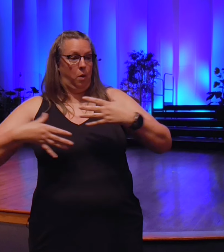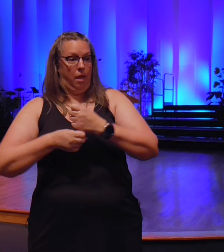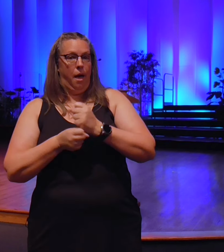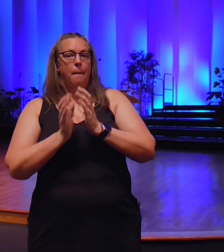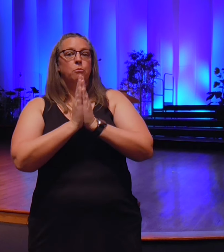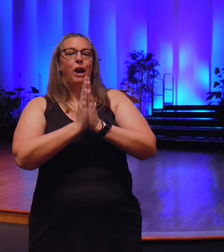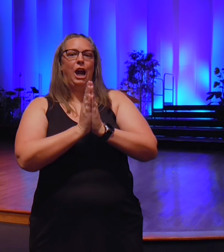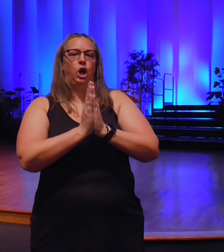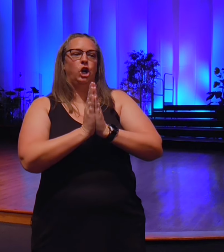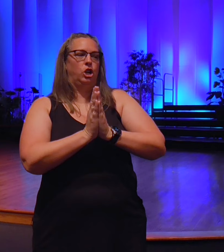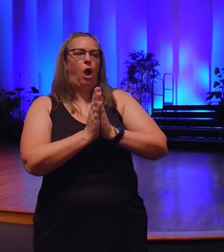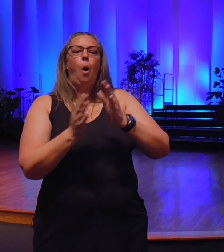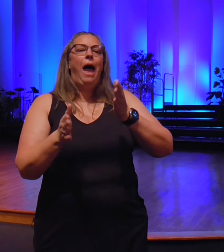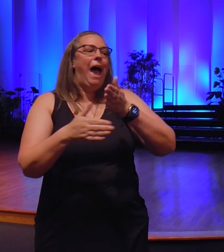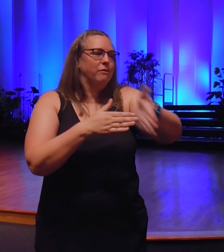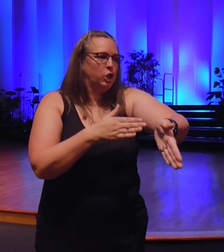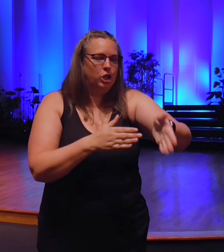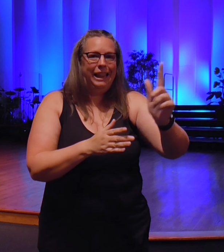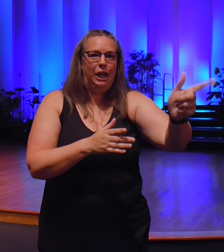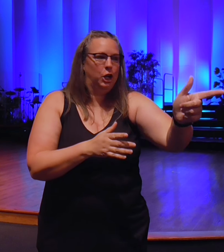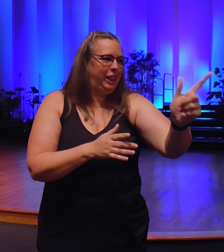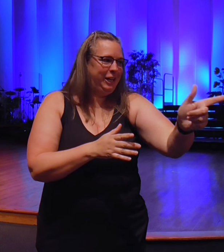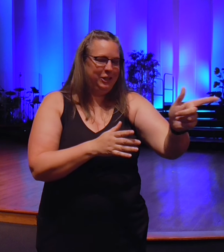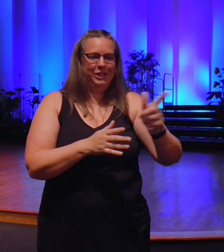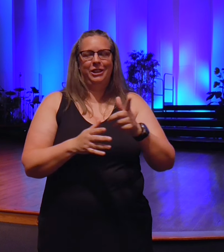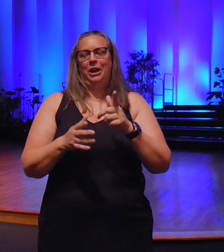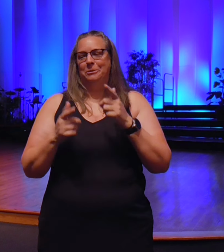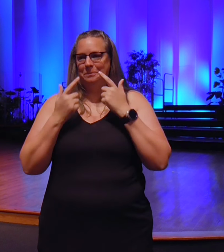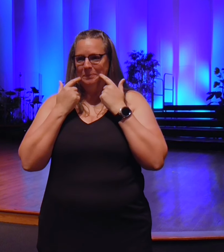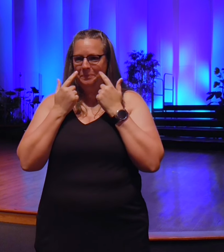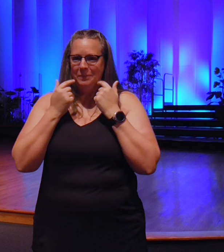at the, after my message?